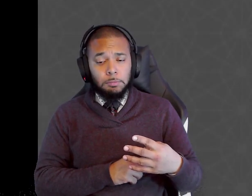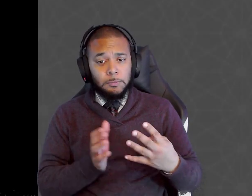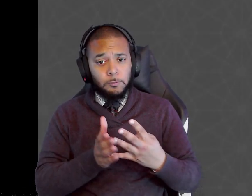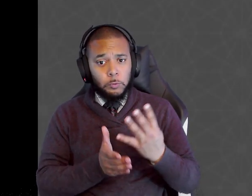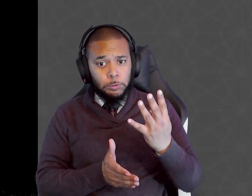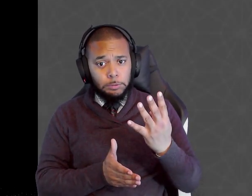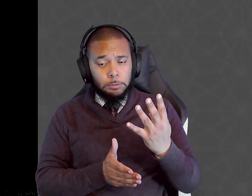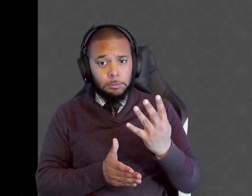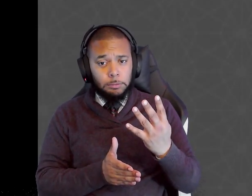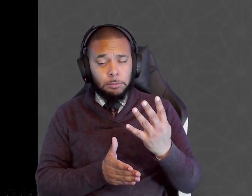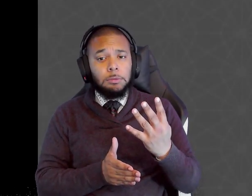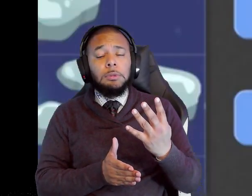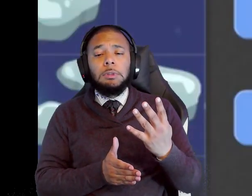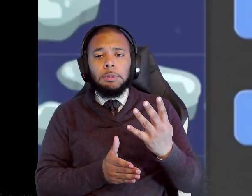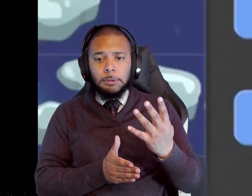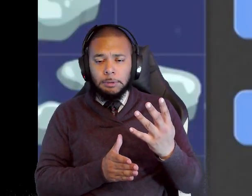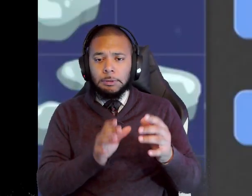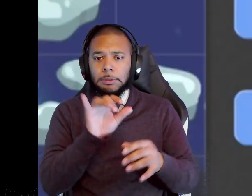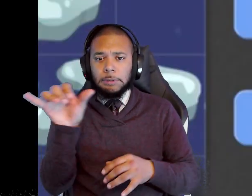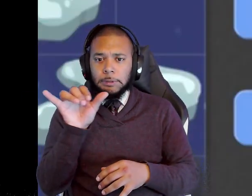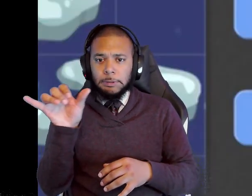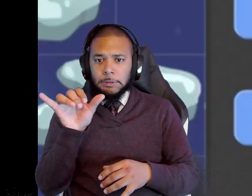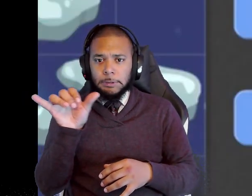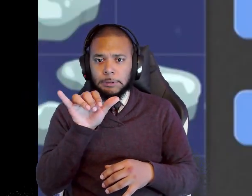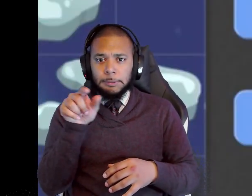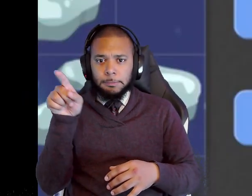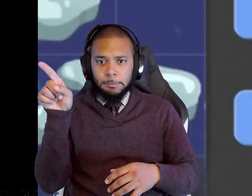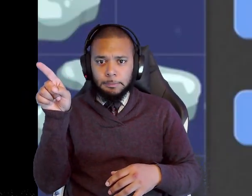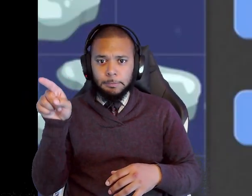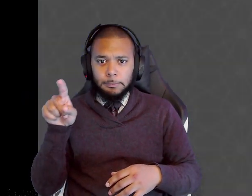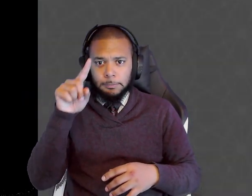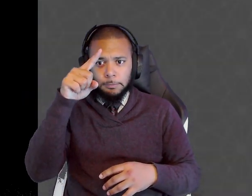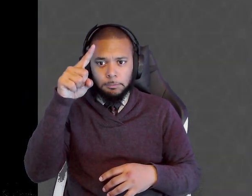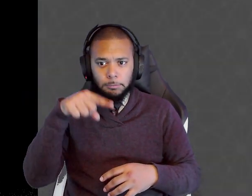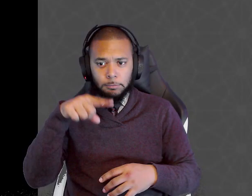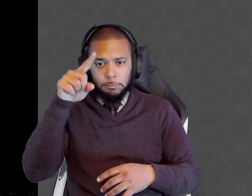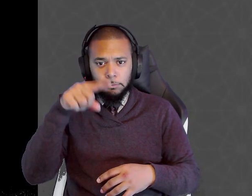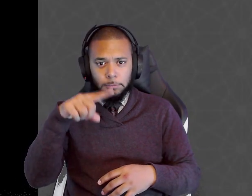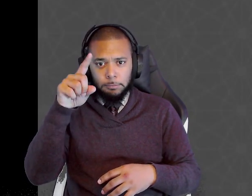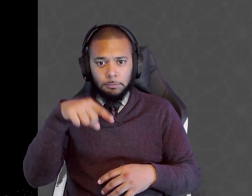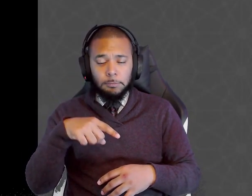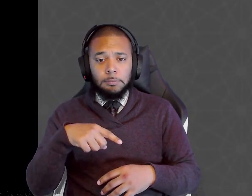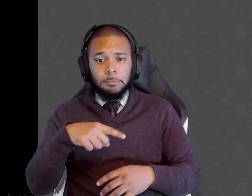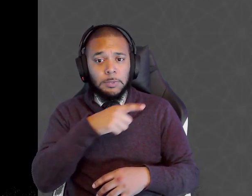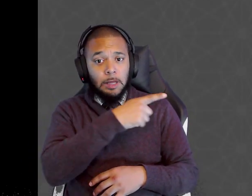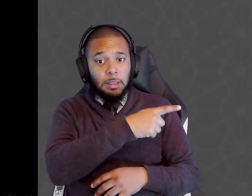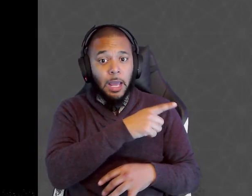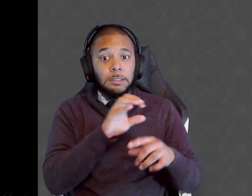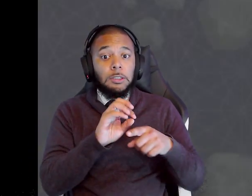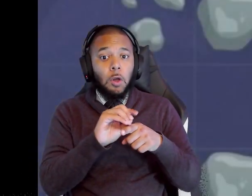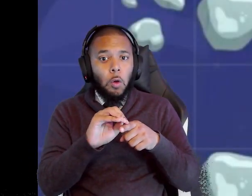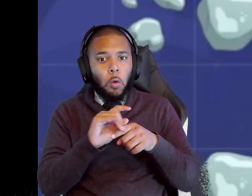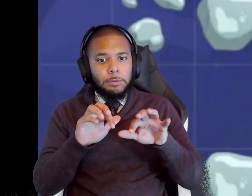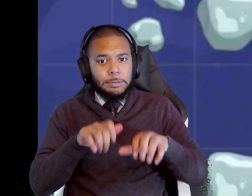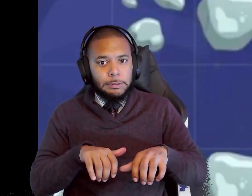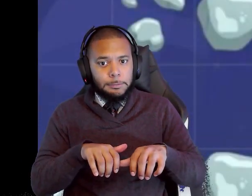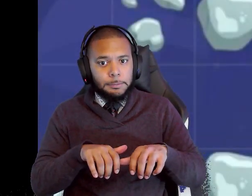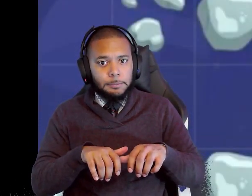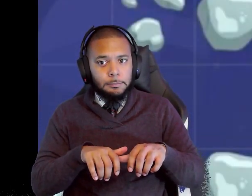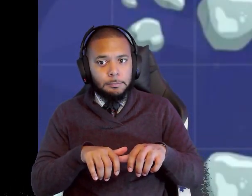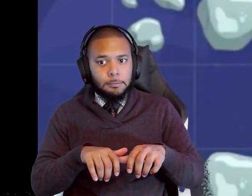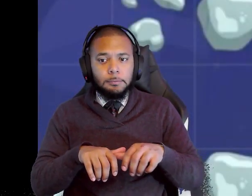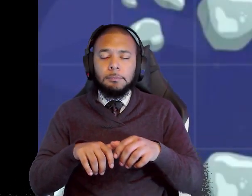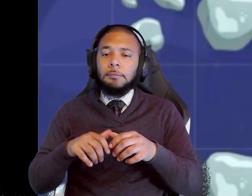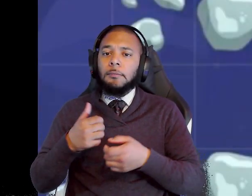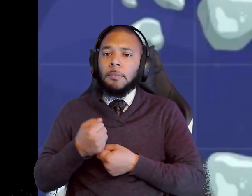which is exactly the same as our blocks here so this is the source code that we generated that made